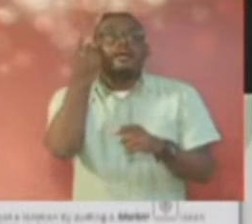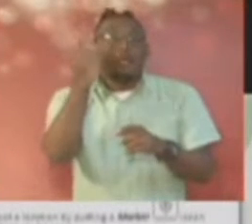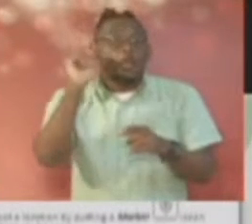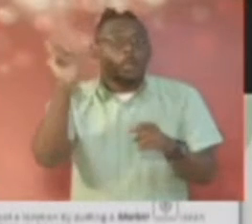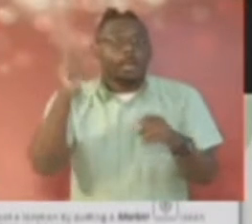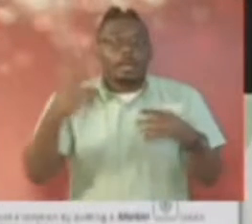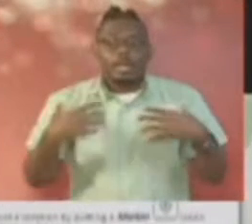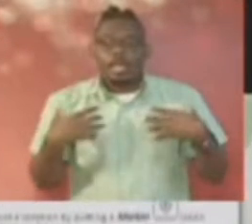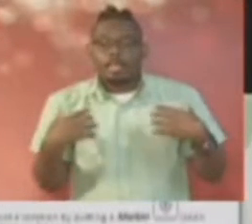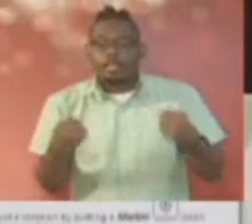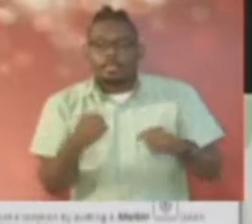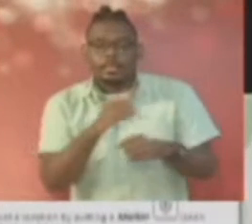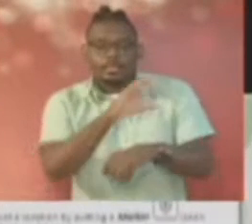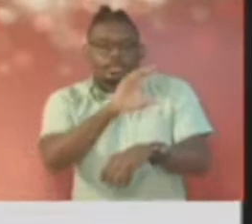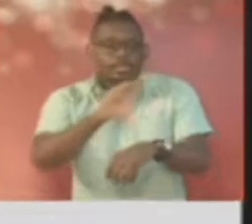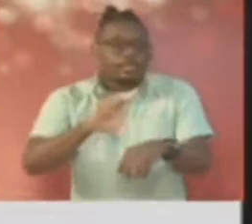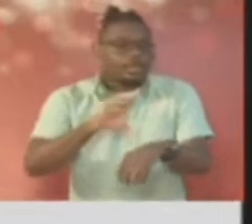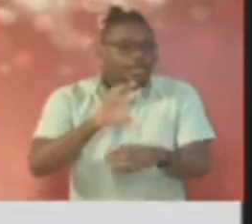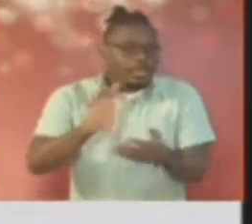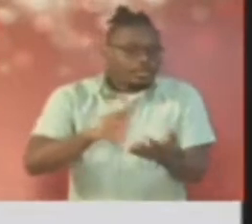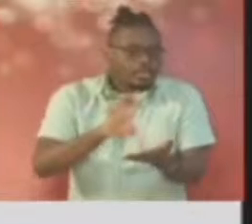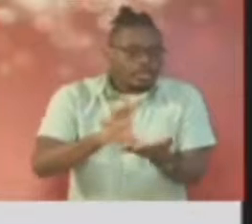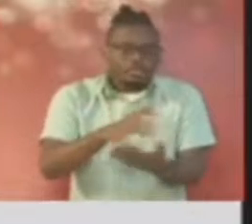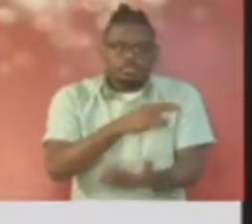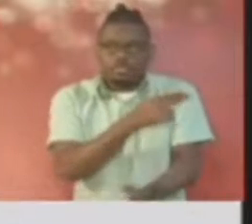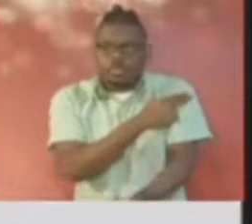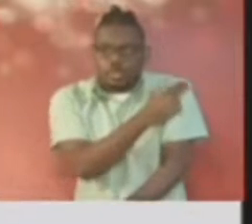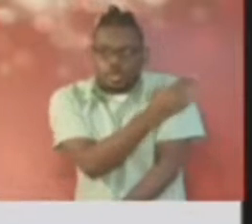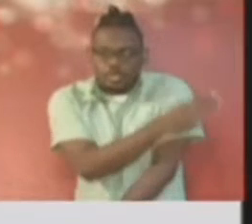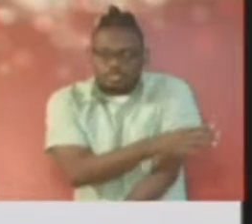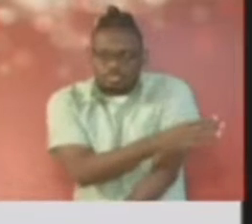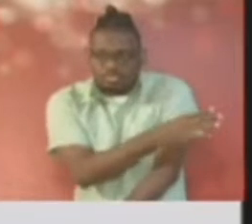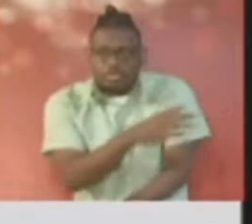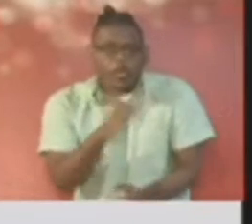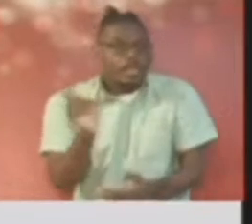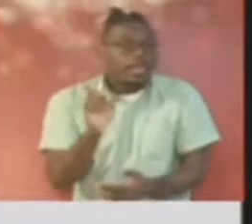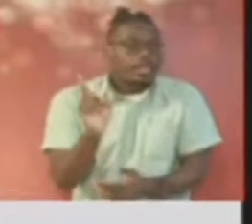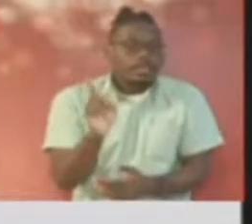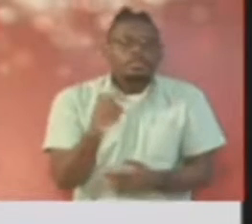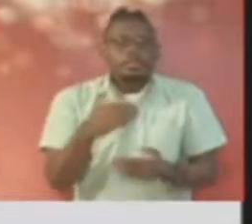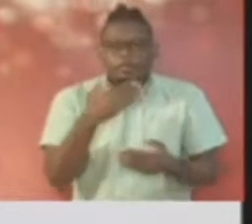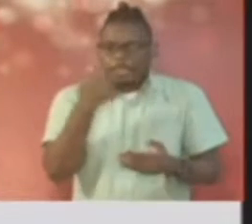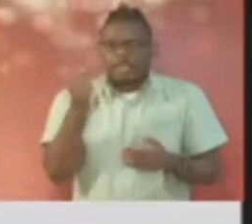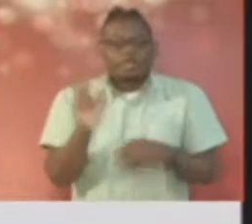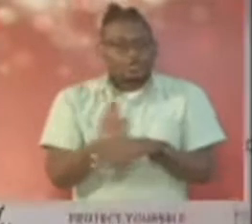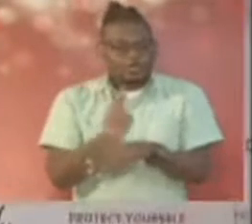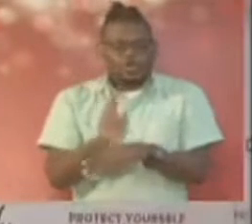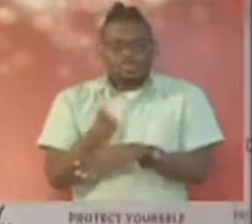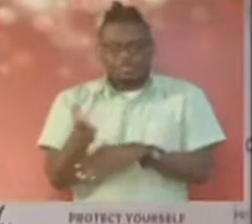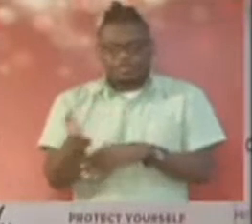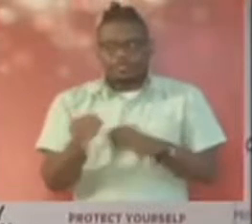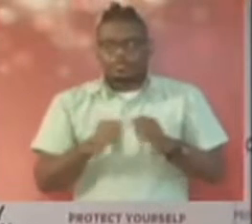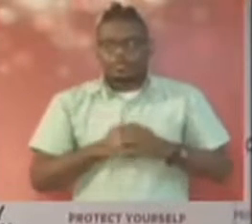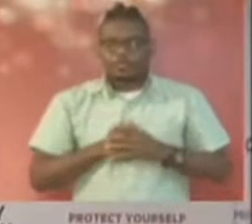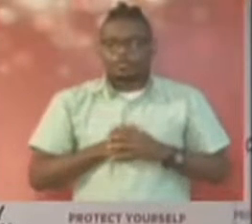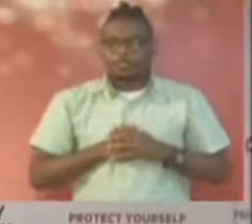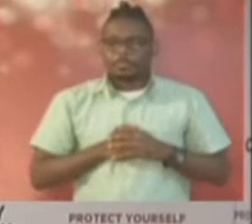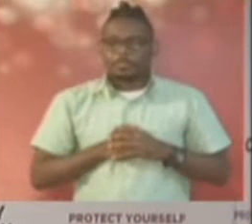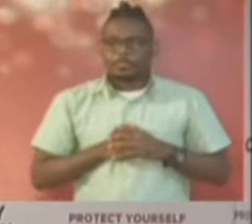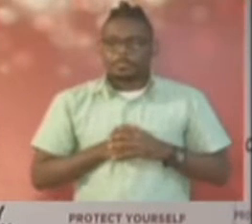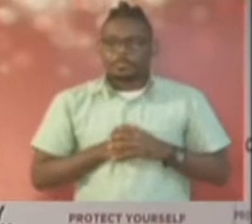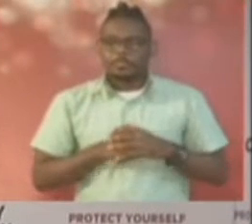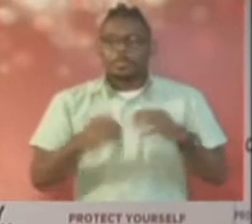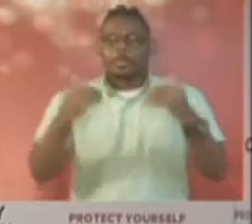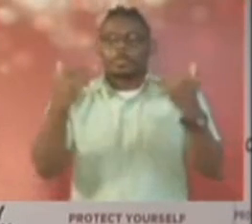their areas. Thank you very much. Thank you very much, Mr. Siram Singh. And we go back to the Chief